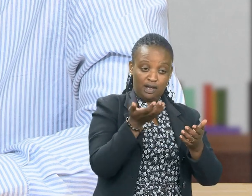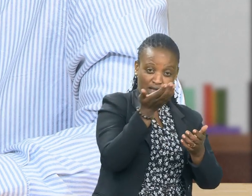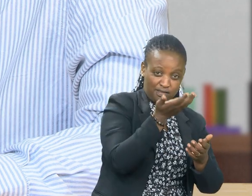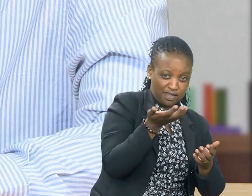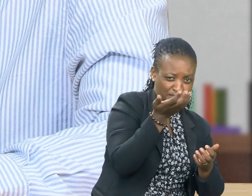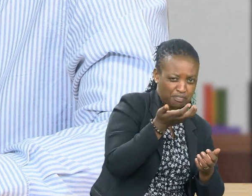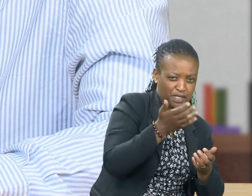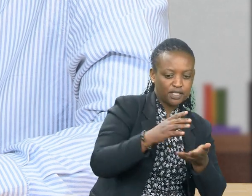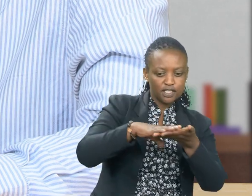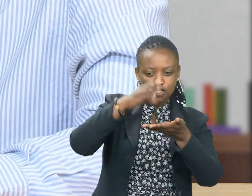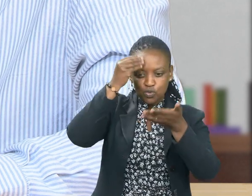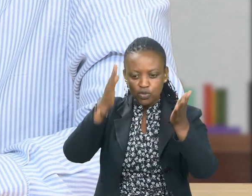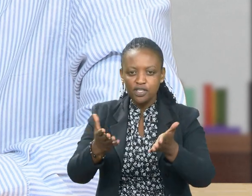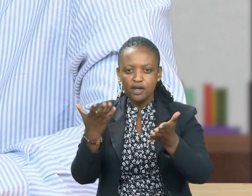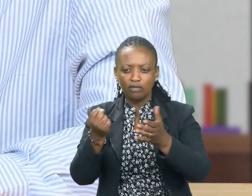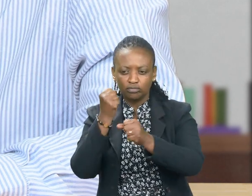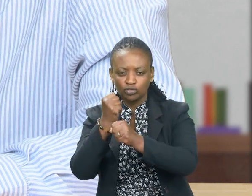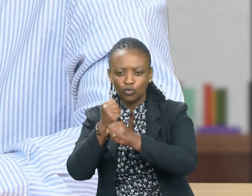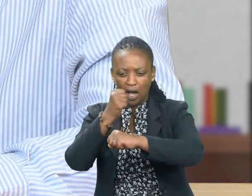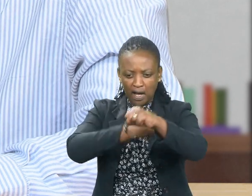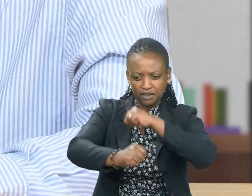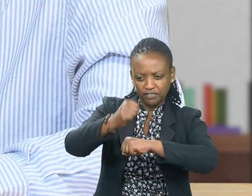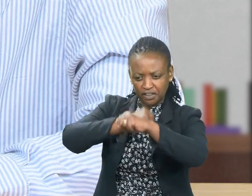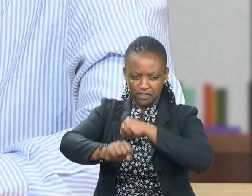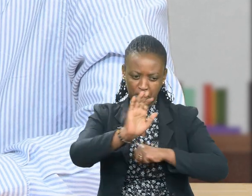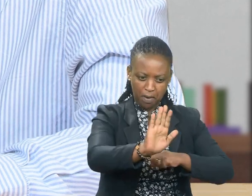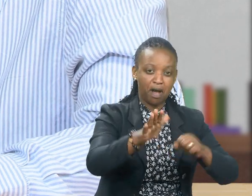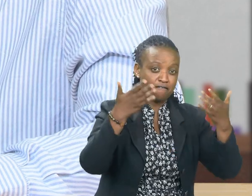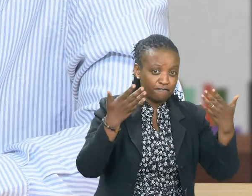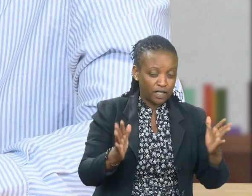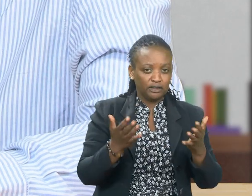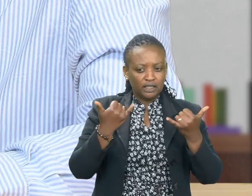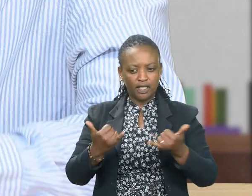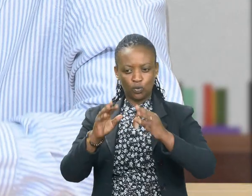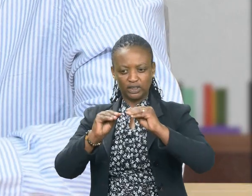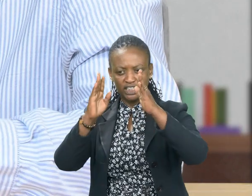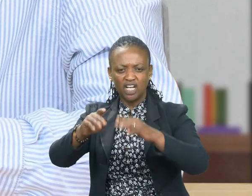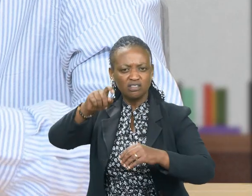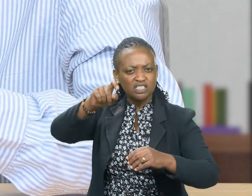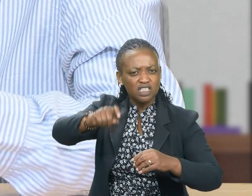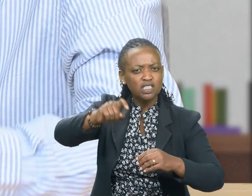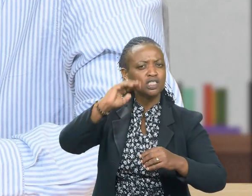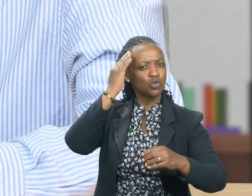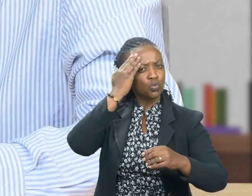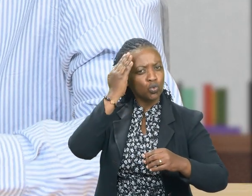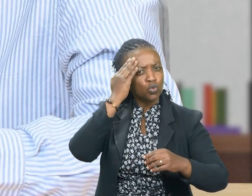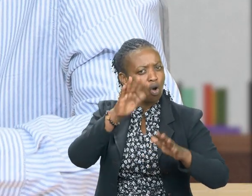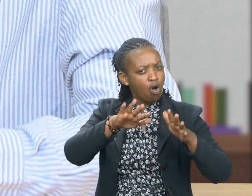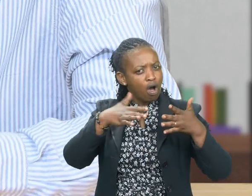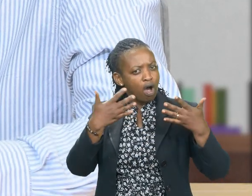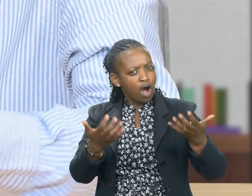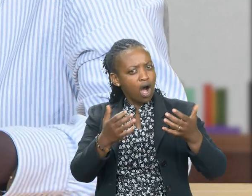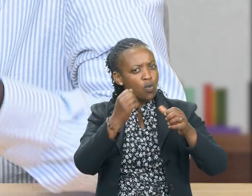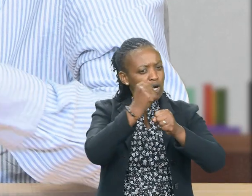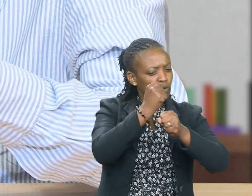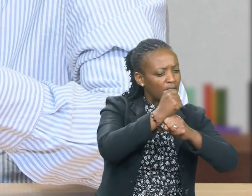assessment, students have already done the activities, and now the teacher needs to know how